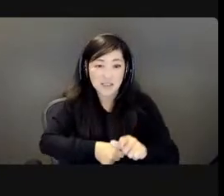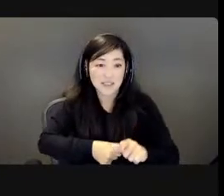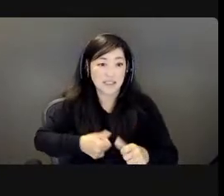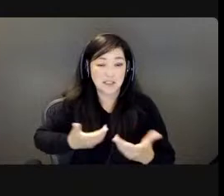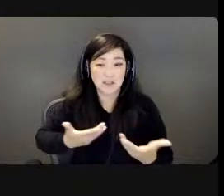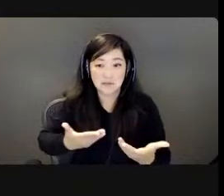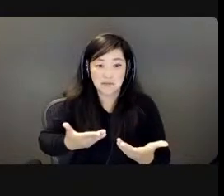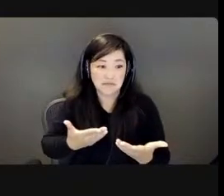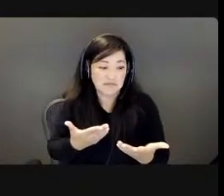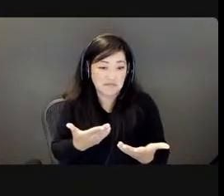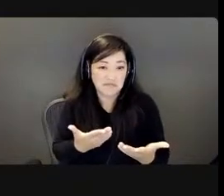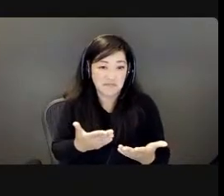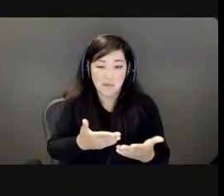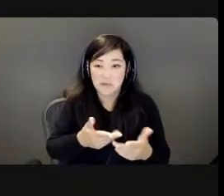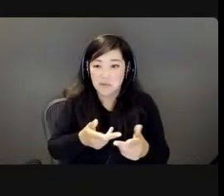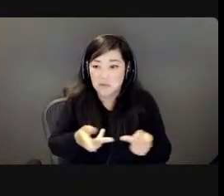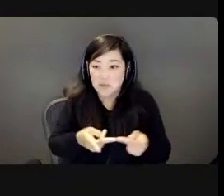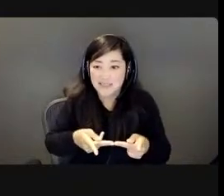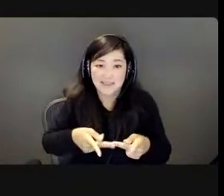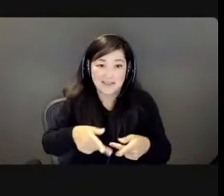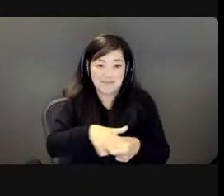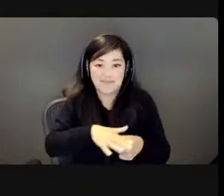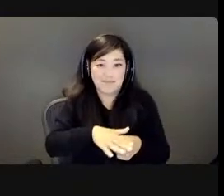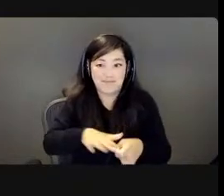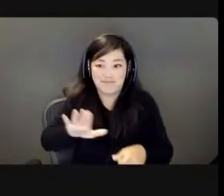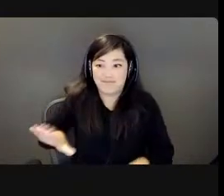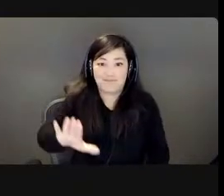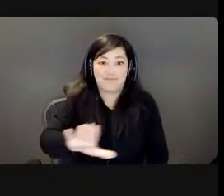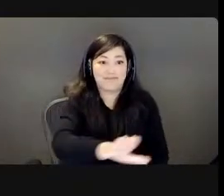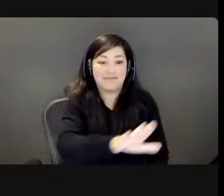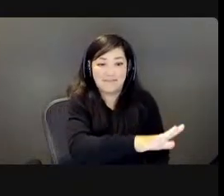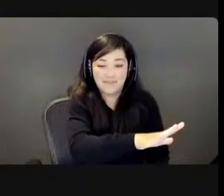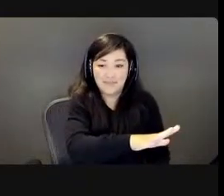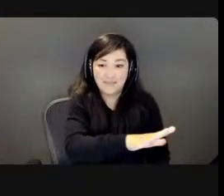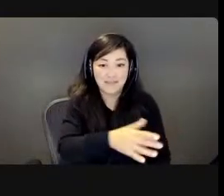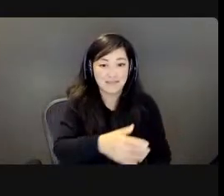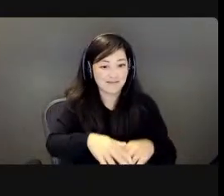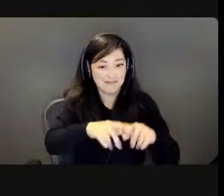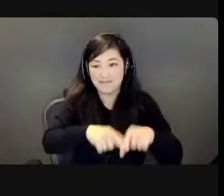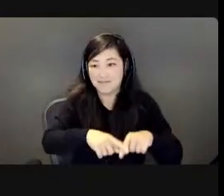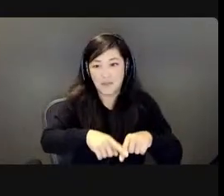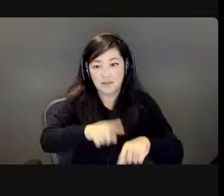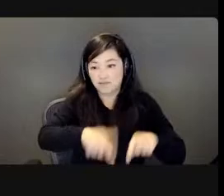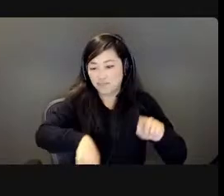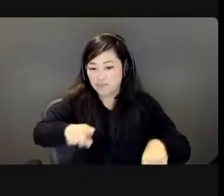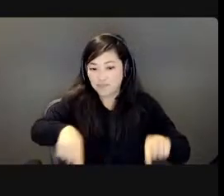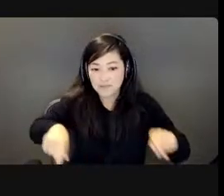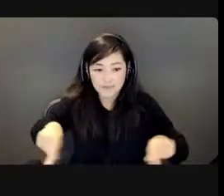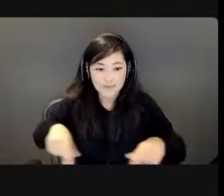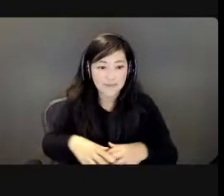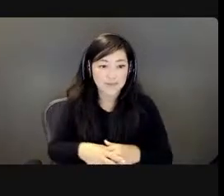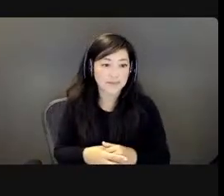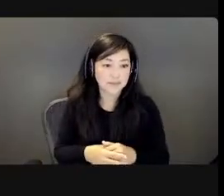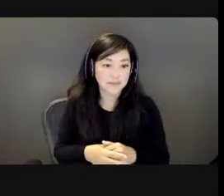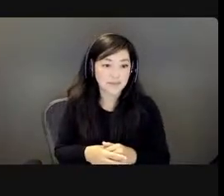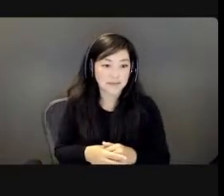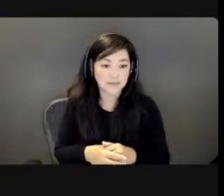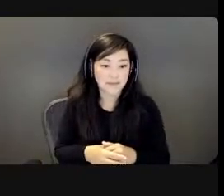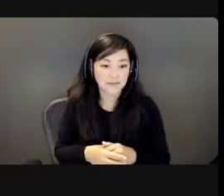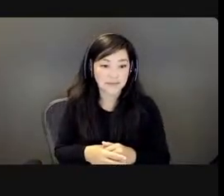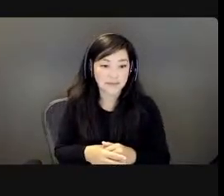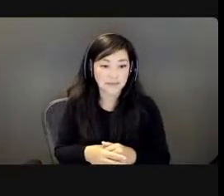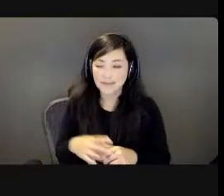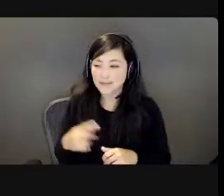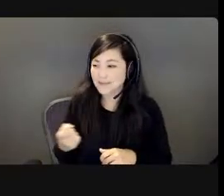each parks, and so that's one big thing, and that's, you know, actually I can refer to somebody just